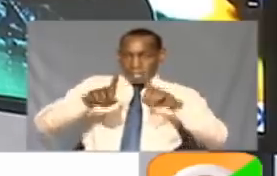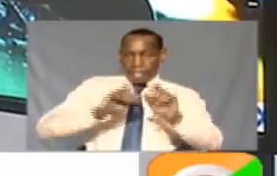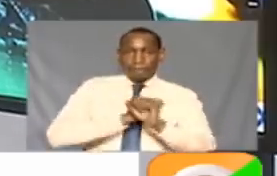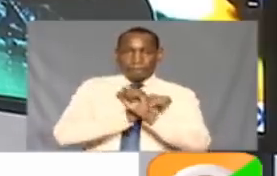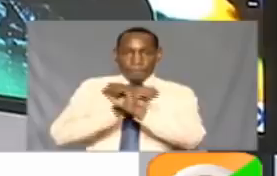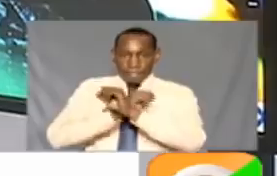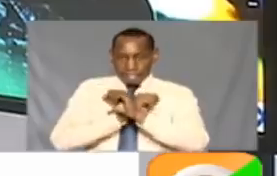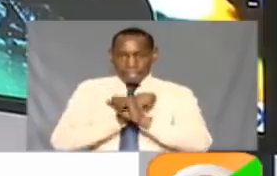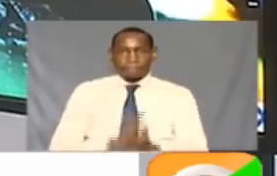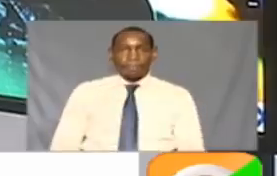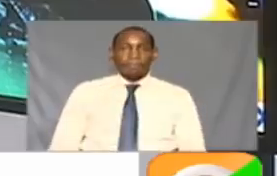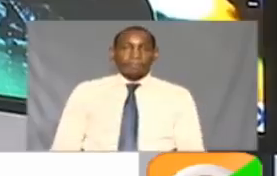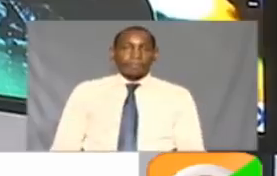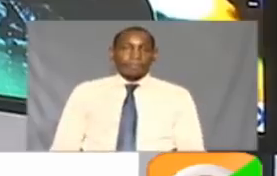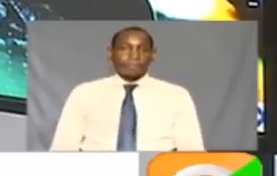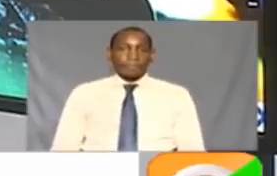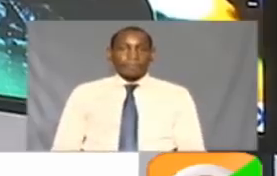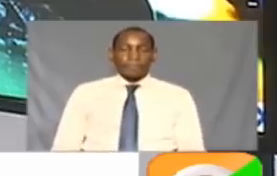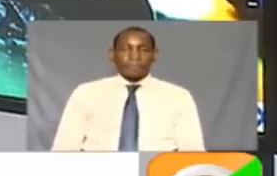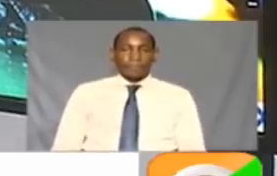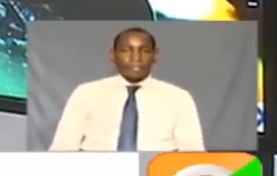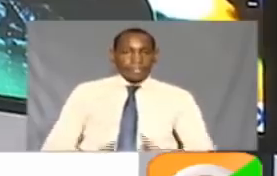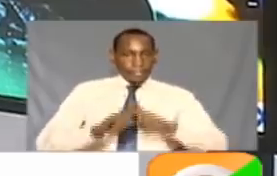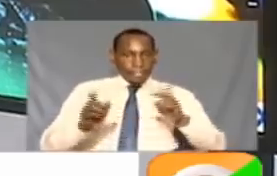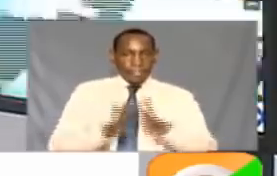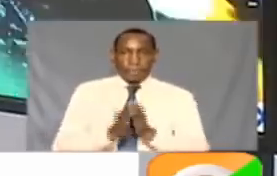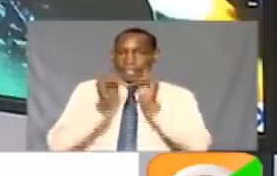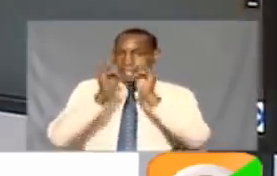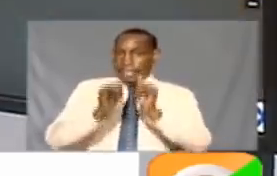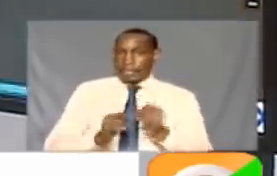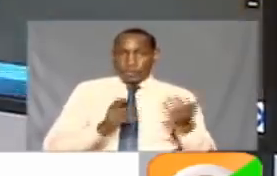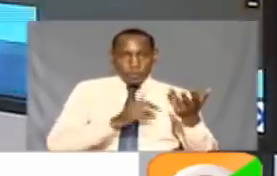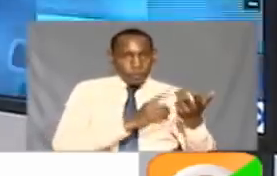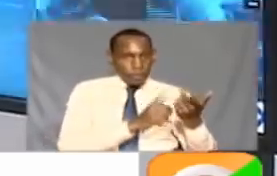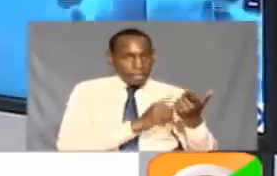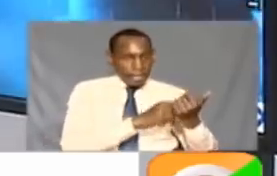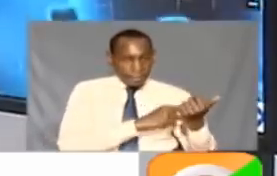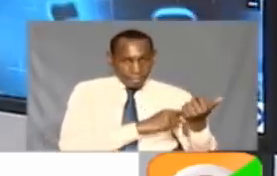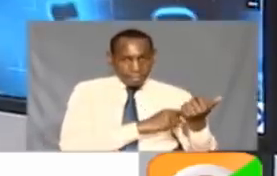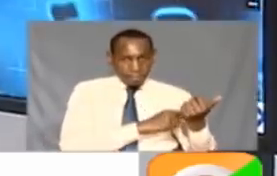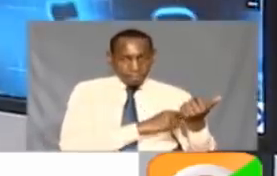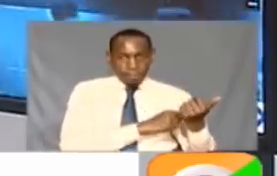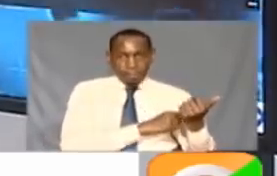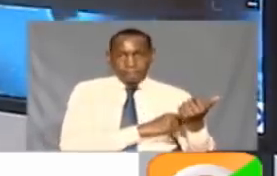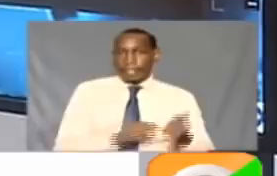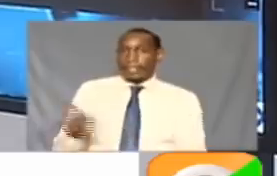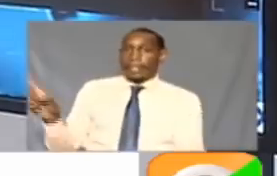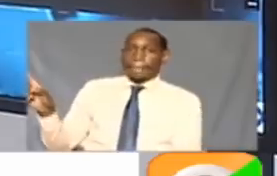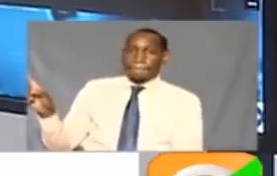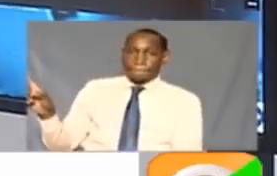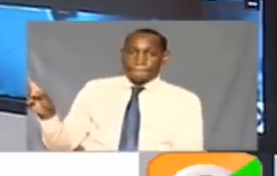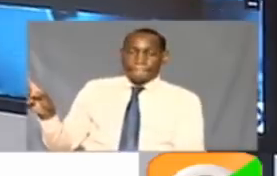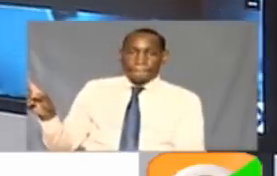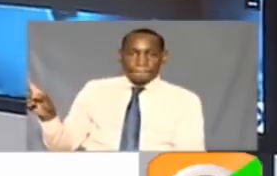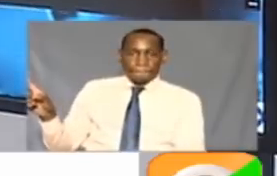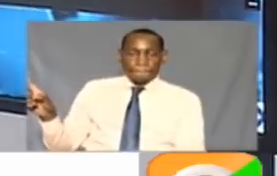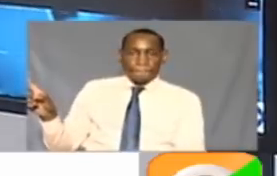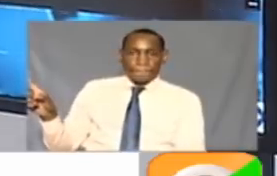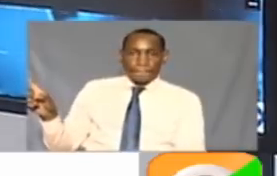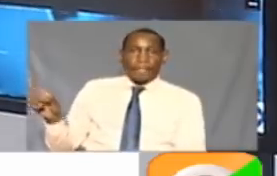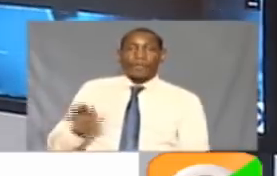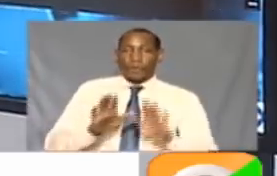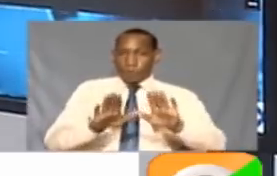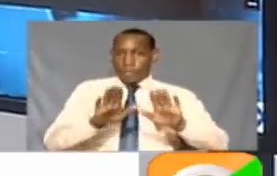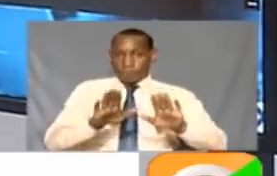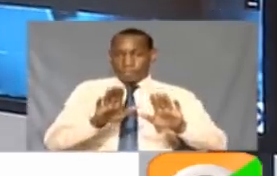protect yourself? So let's start with the latest numbers on this, shall we? Now, let's pause there for